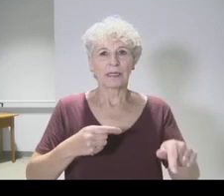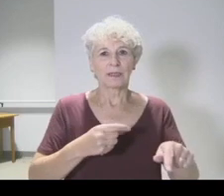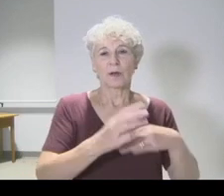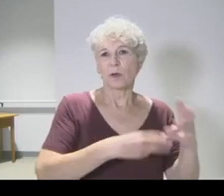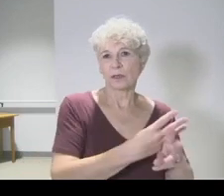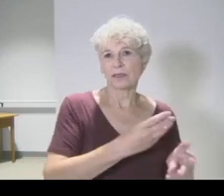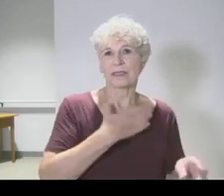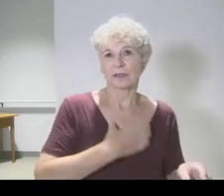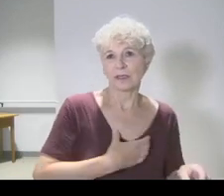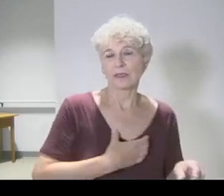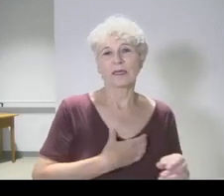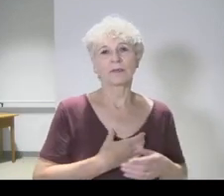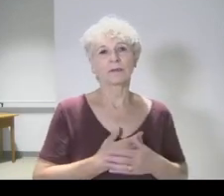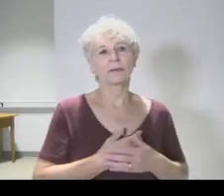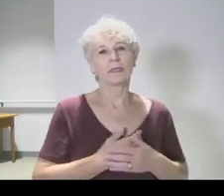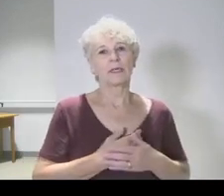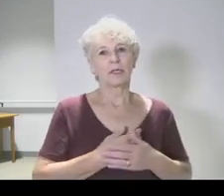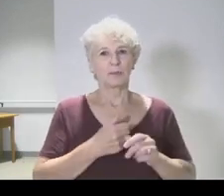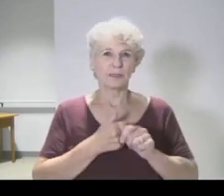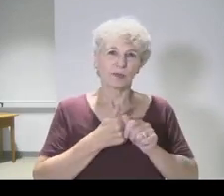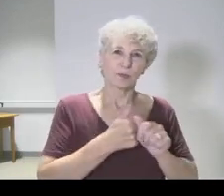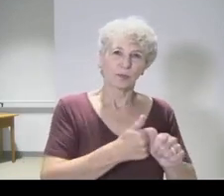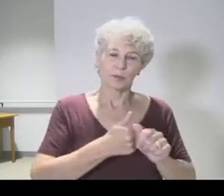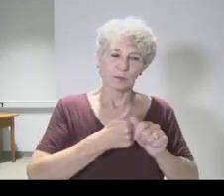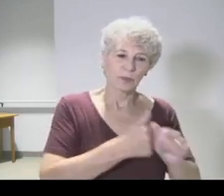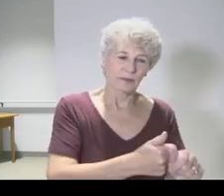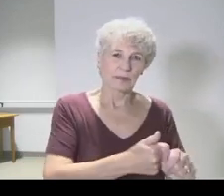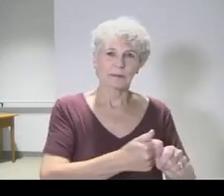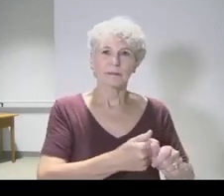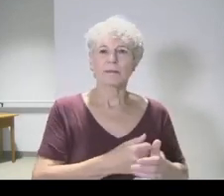our desires and our passions will be driven by our worldliness.